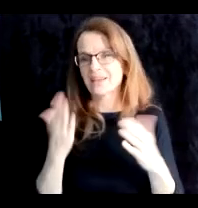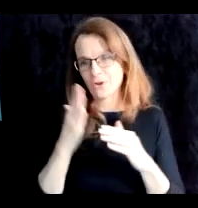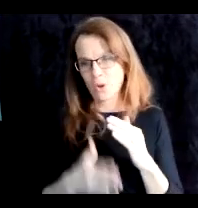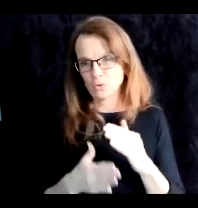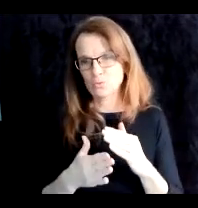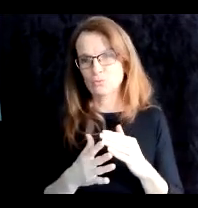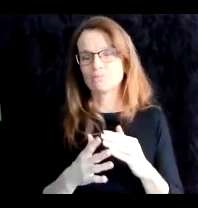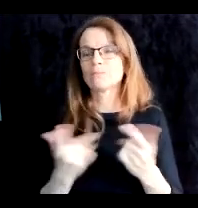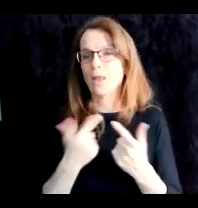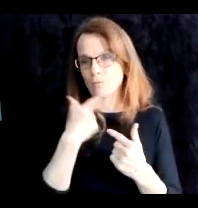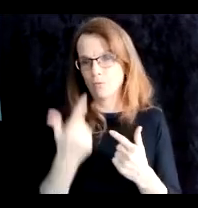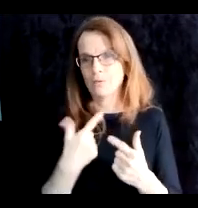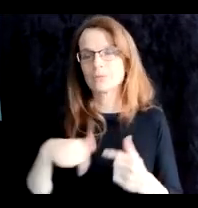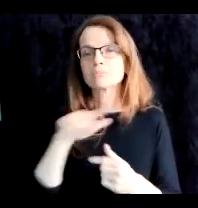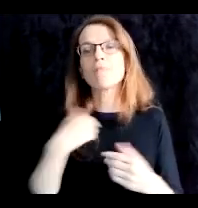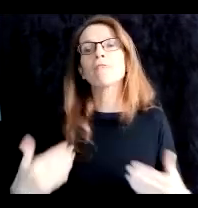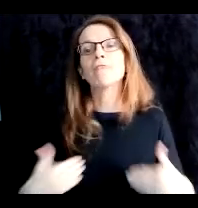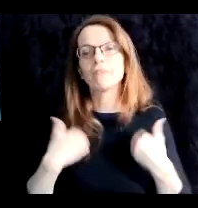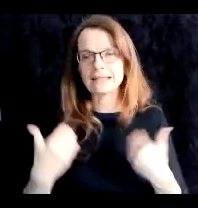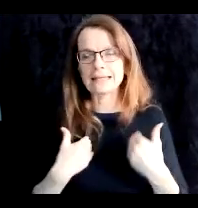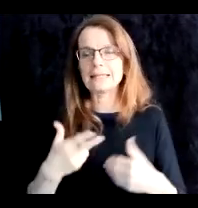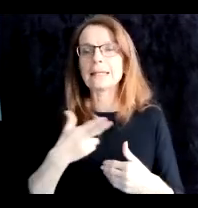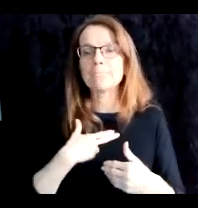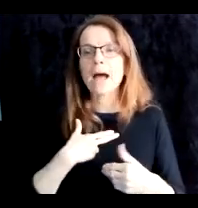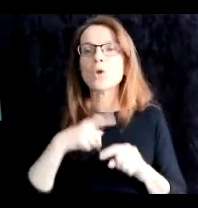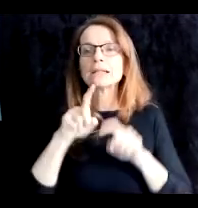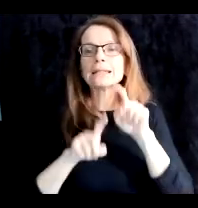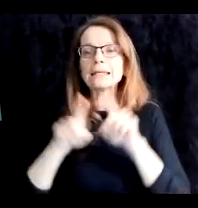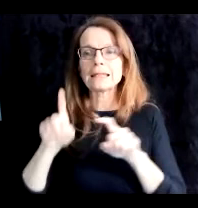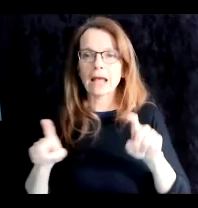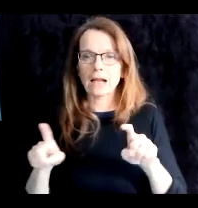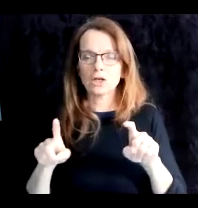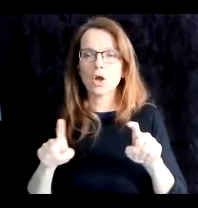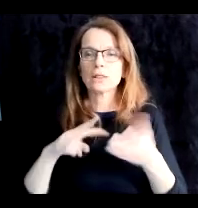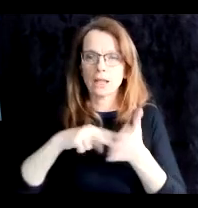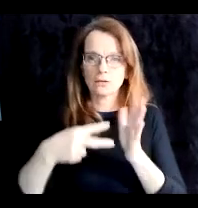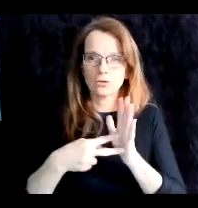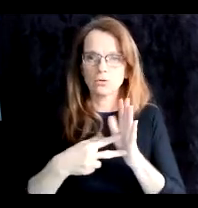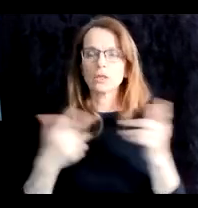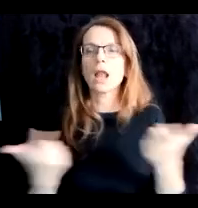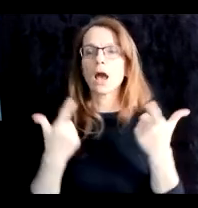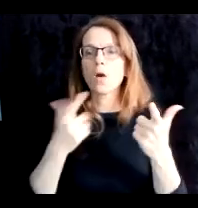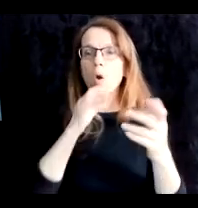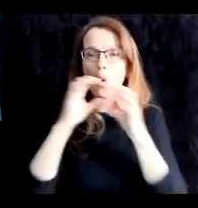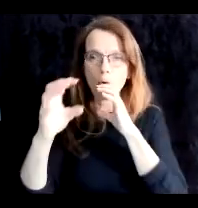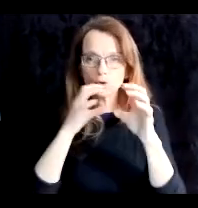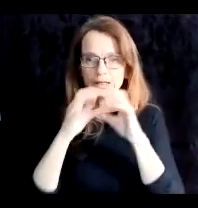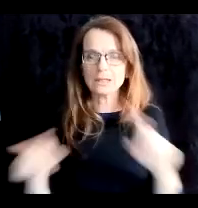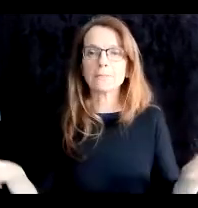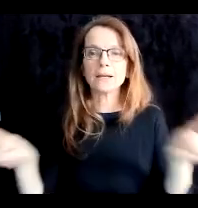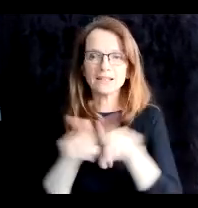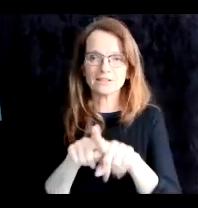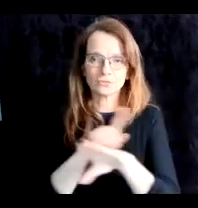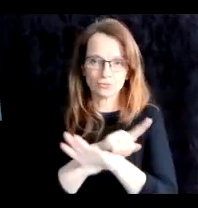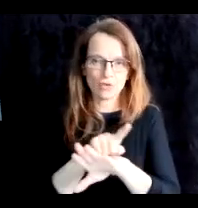ICT so we can communicate, but at the same time, there is a push from global companies, especially technological companies in